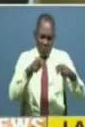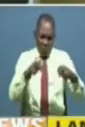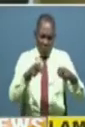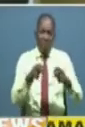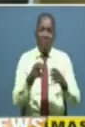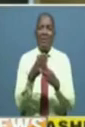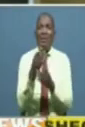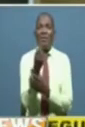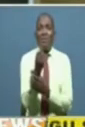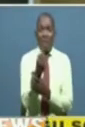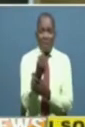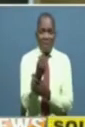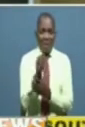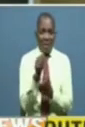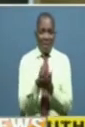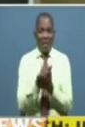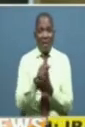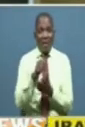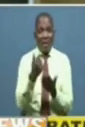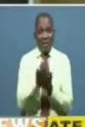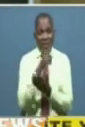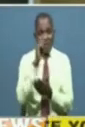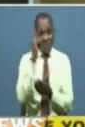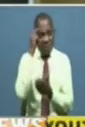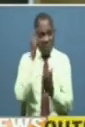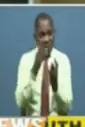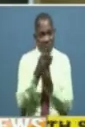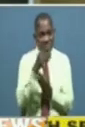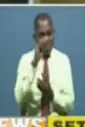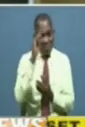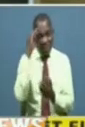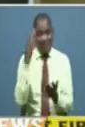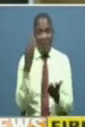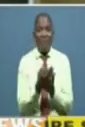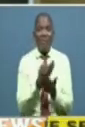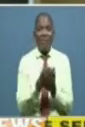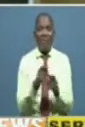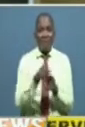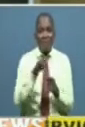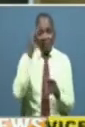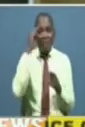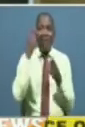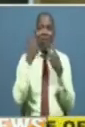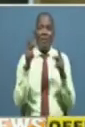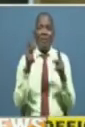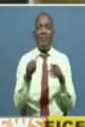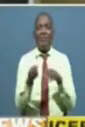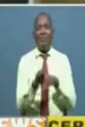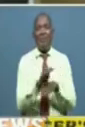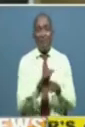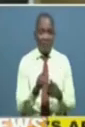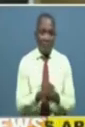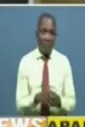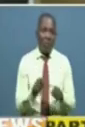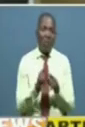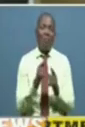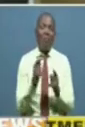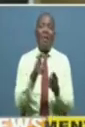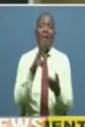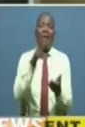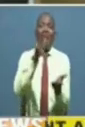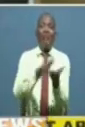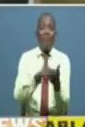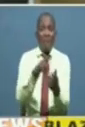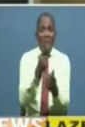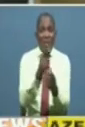shareholder, which is government of Ghana through the Ministry of Finance and the Minister of Public Enterprises, to approve this